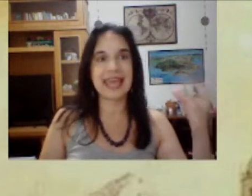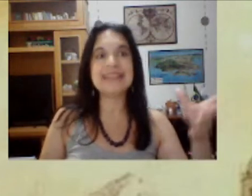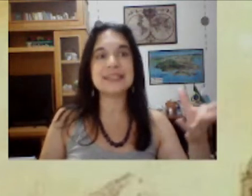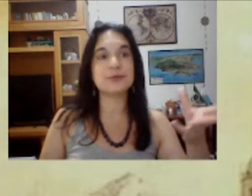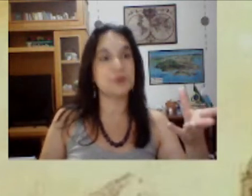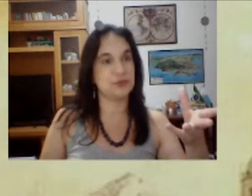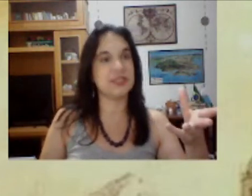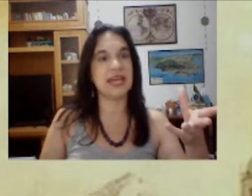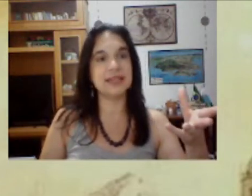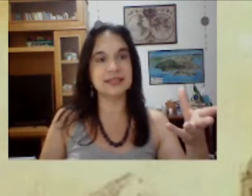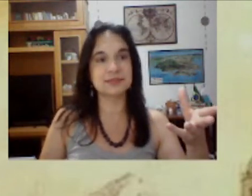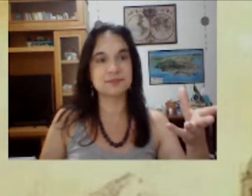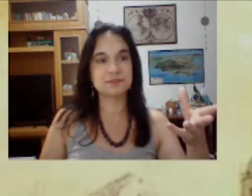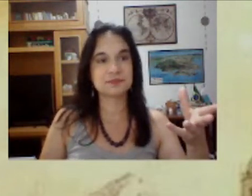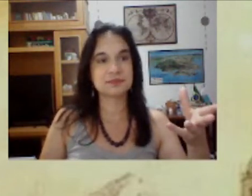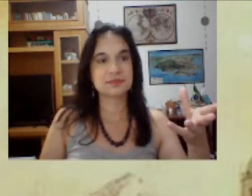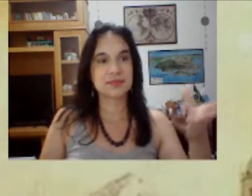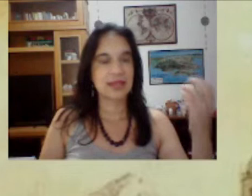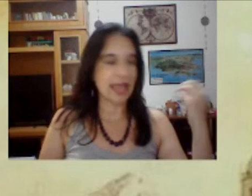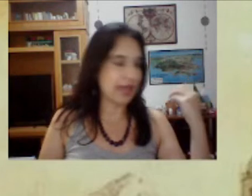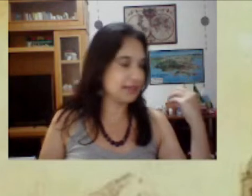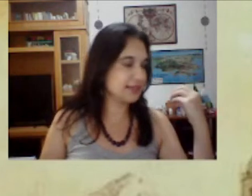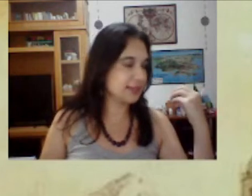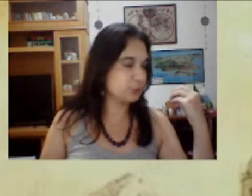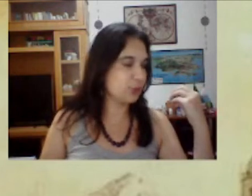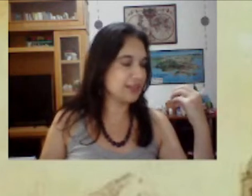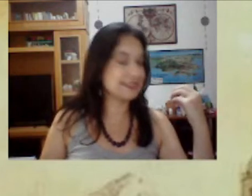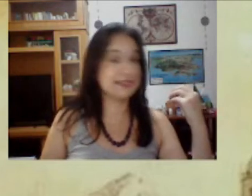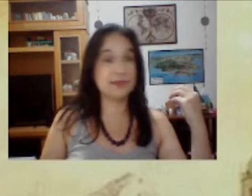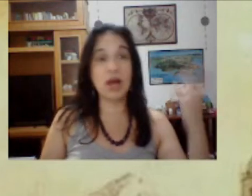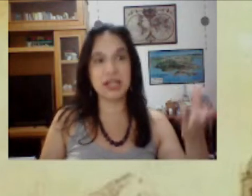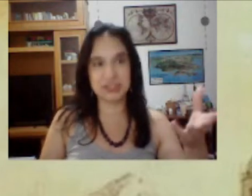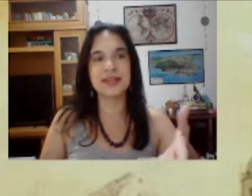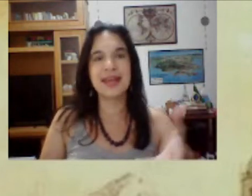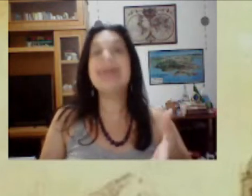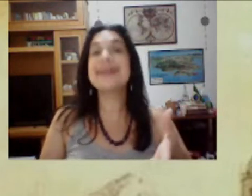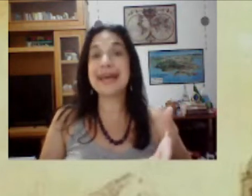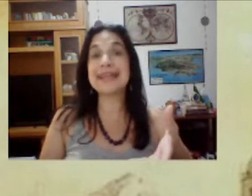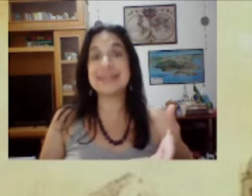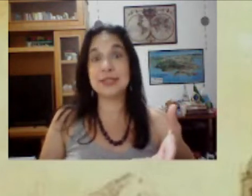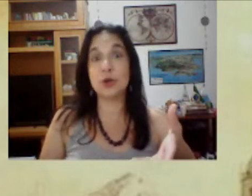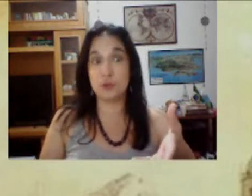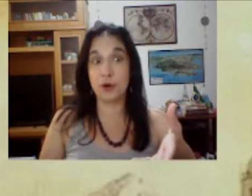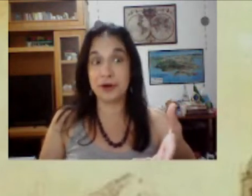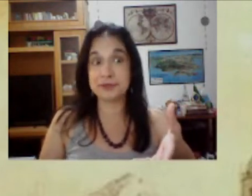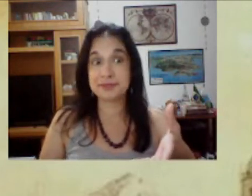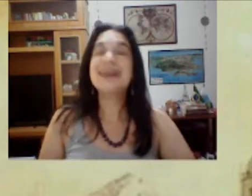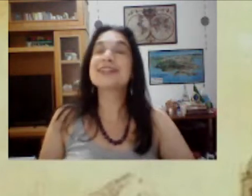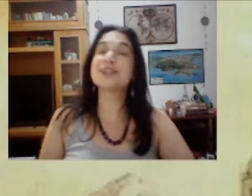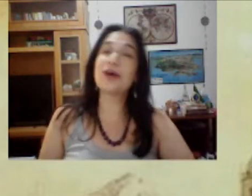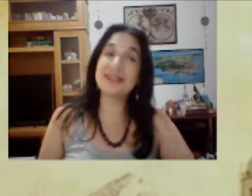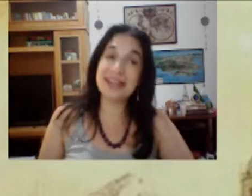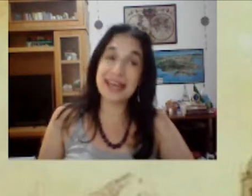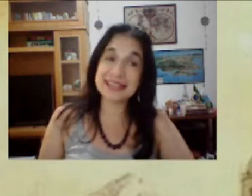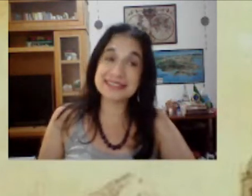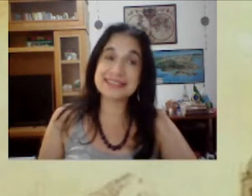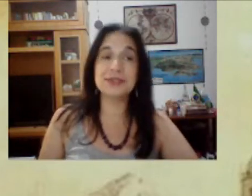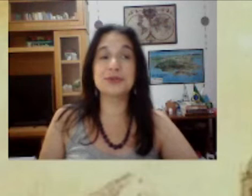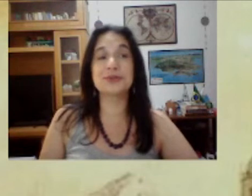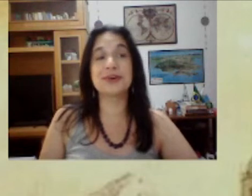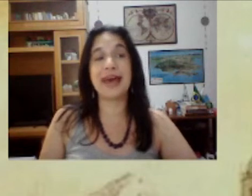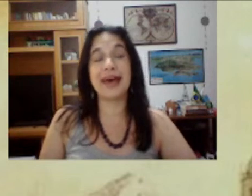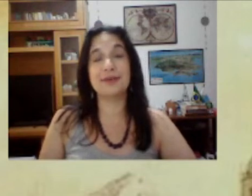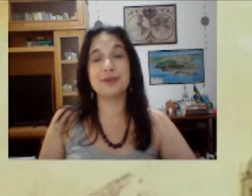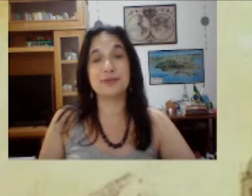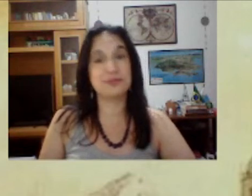in 1858 and it was demolished in 1904. So unless